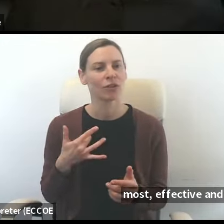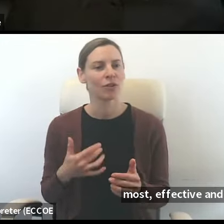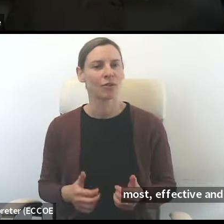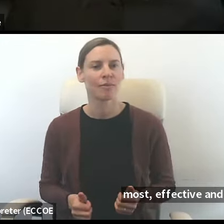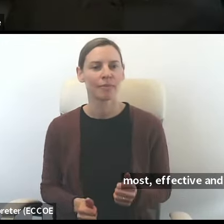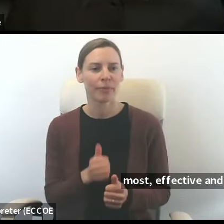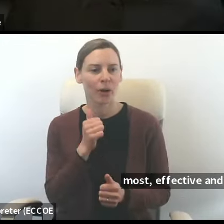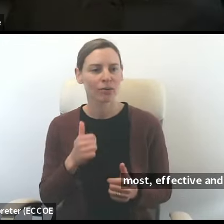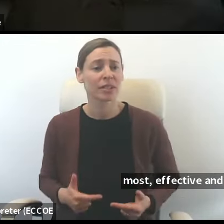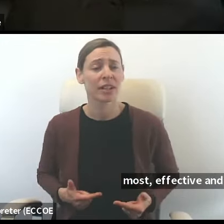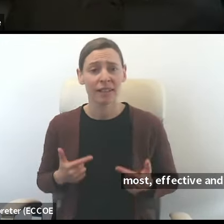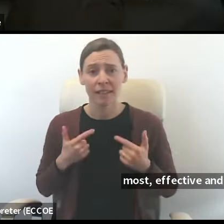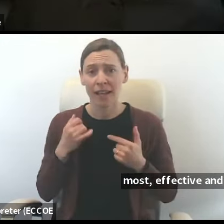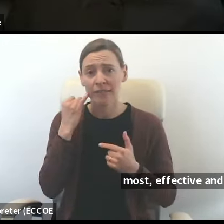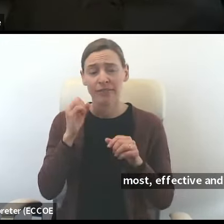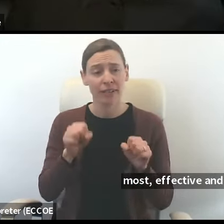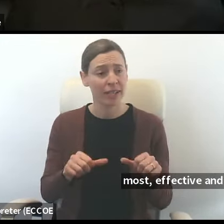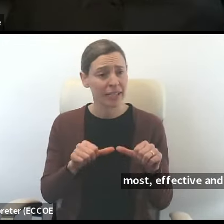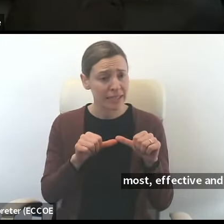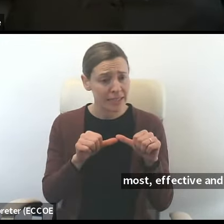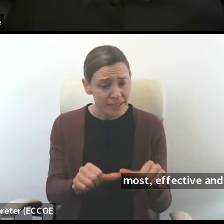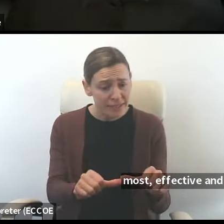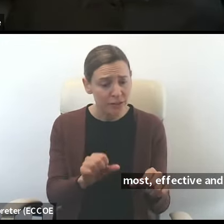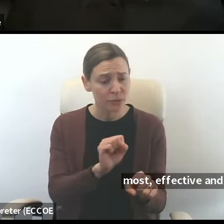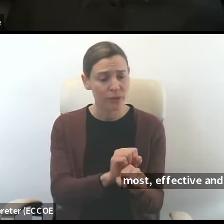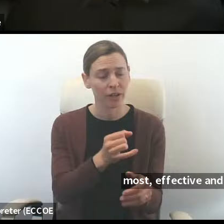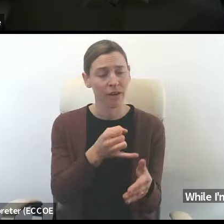while I'm able to continue it, that